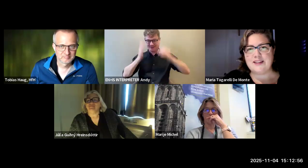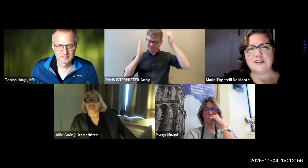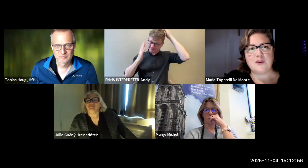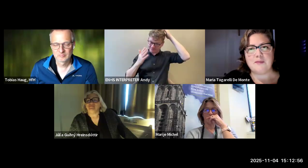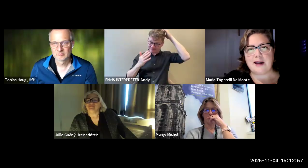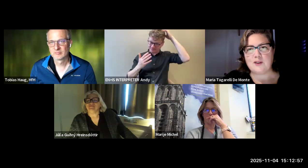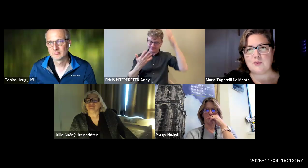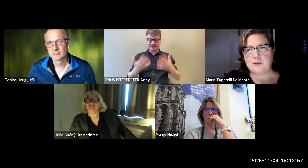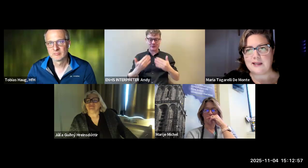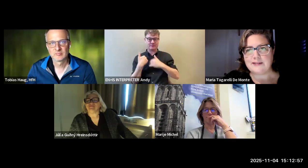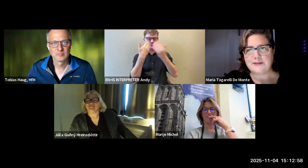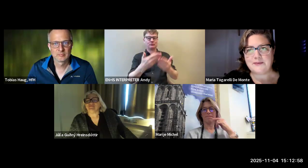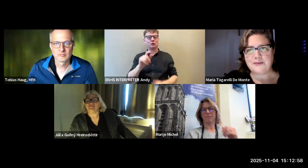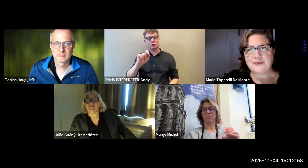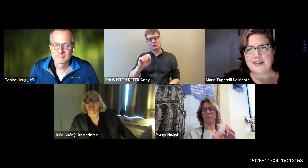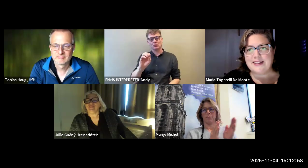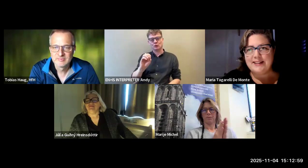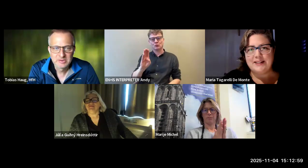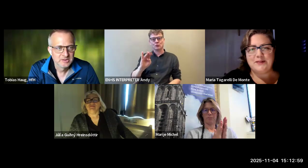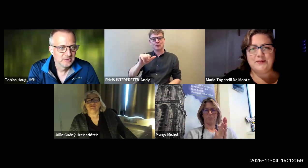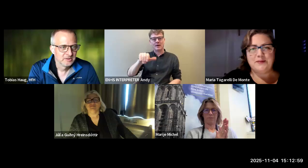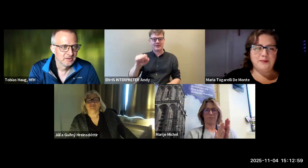the floor back to Tobias.